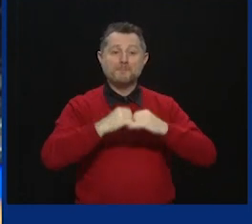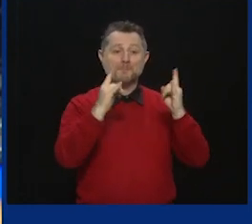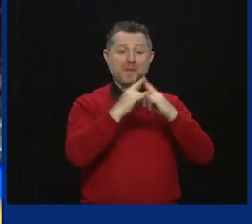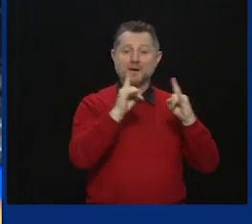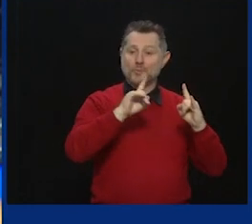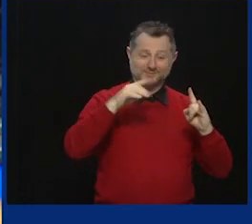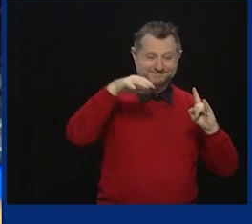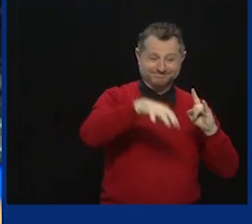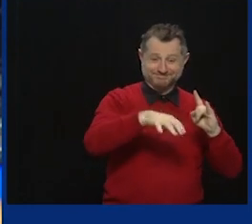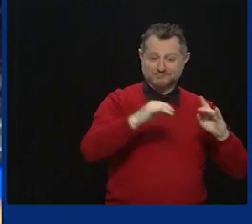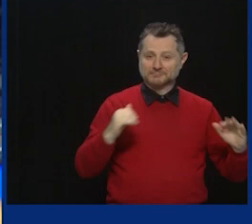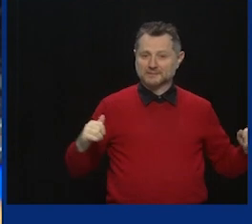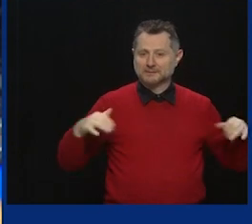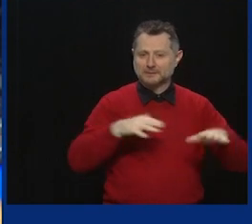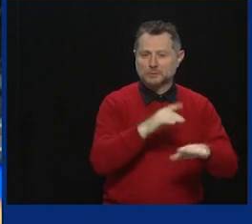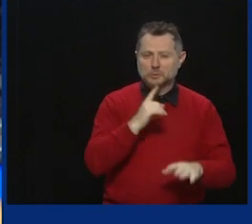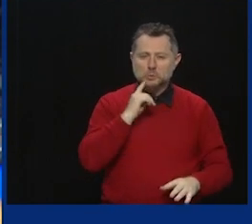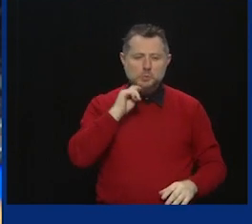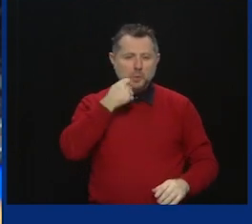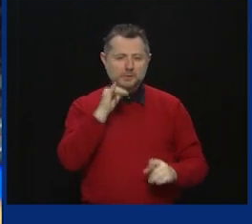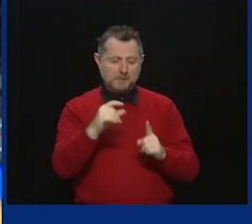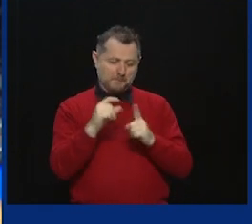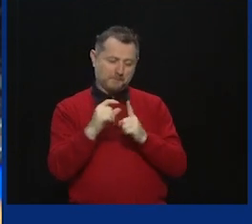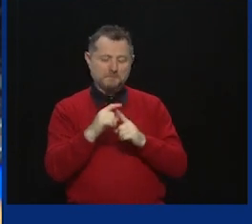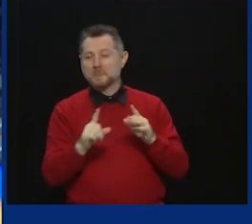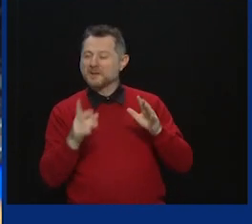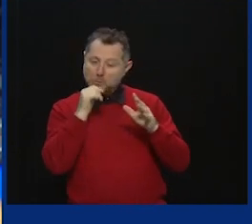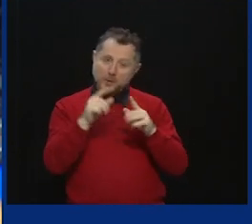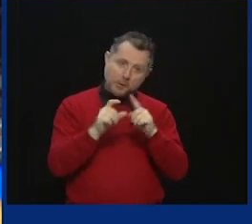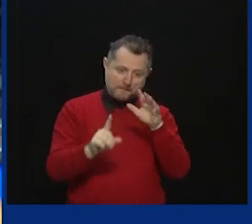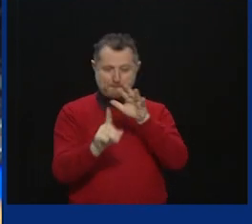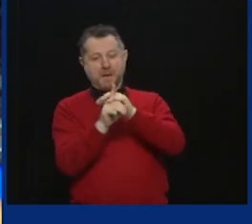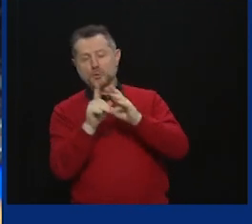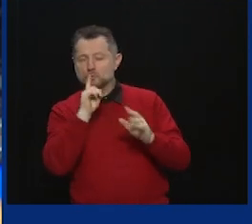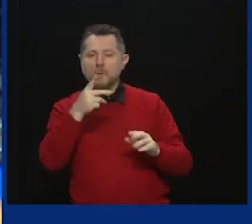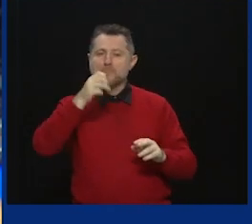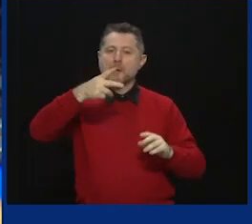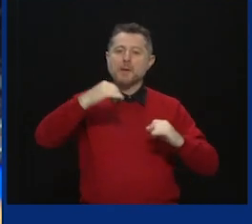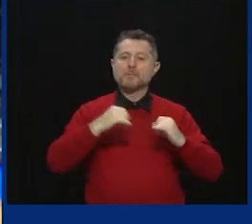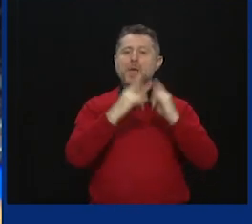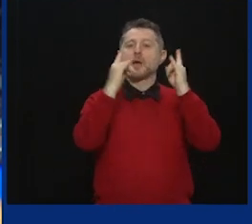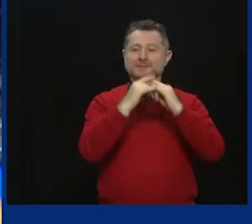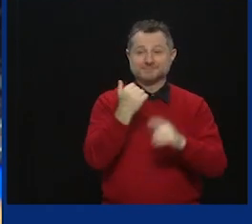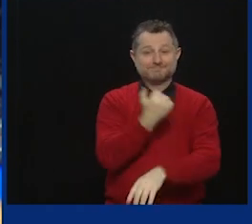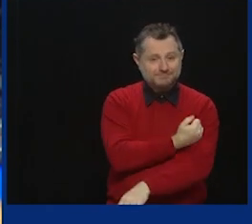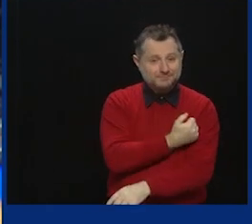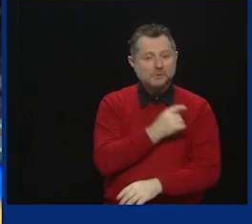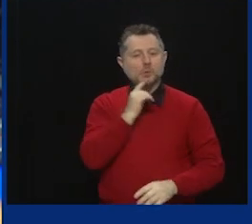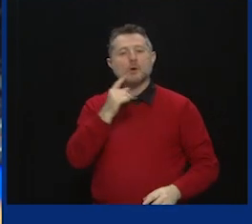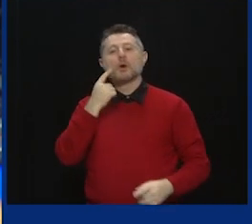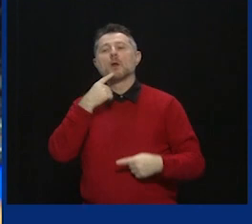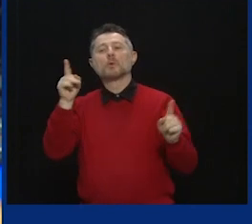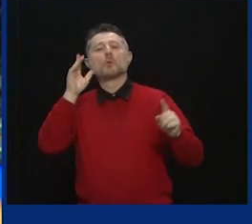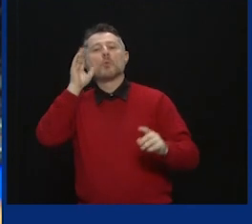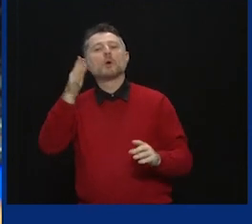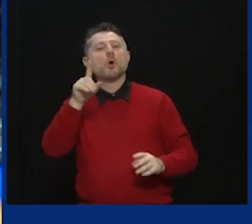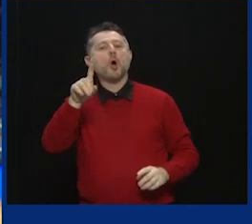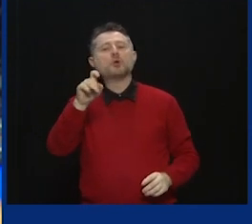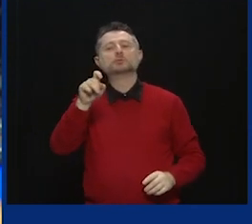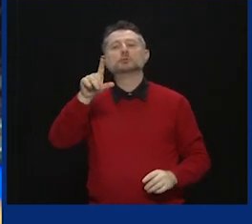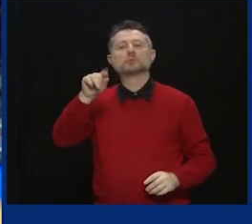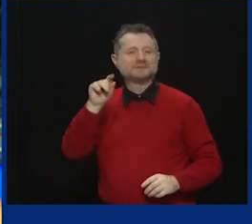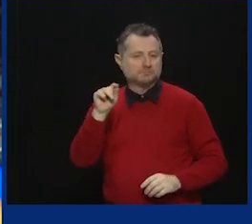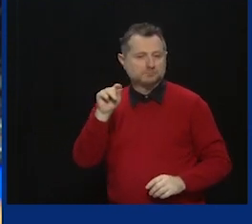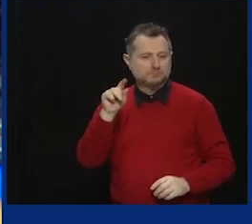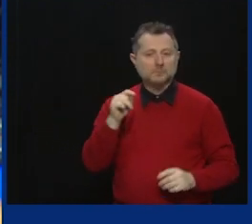there. I like this stuff, too. So we said we're going to put up 120. We actually put up 146 pop-up sites, so